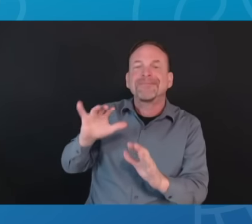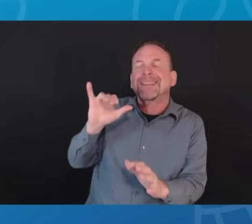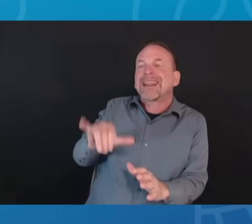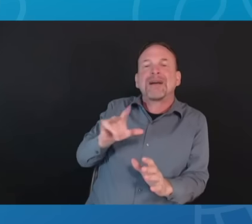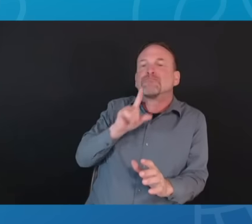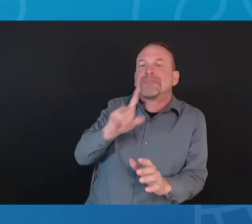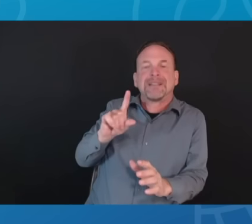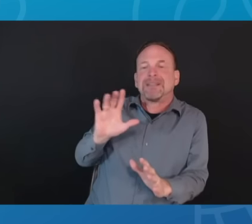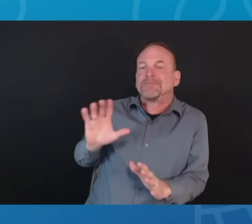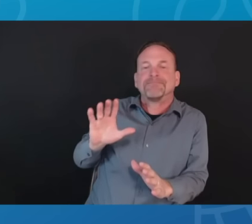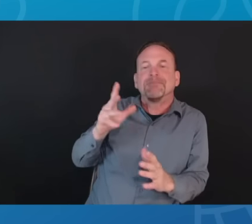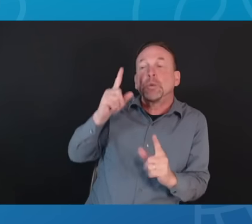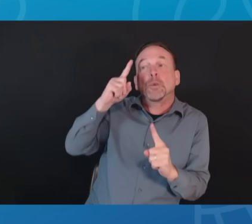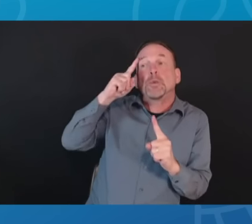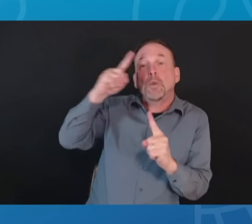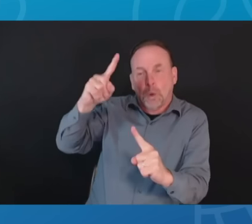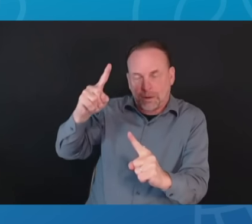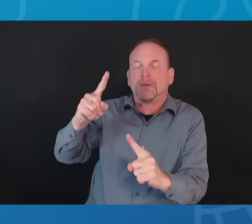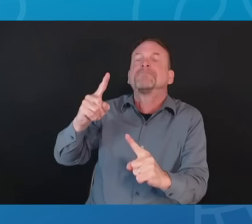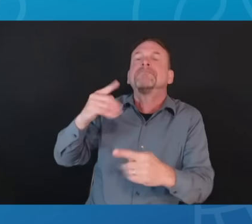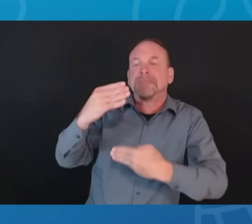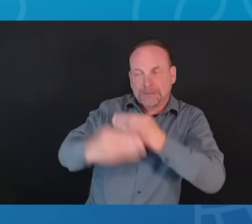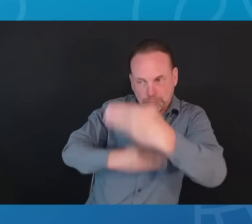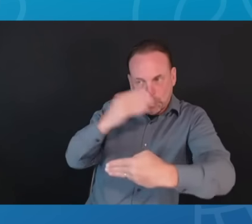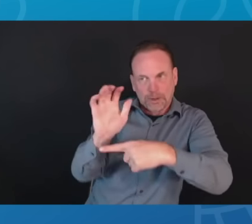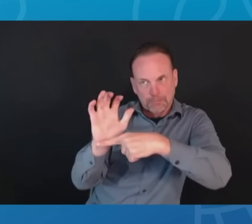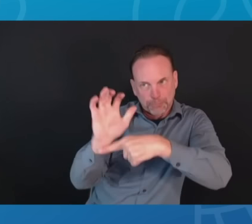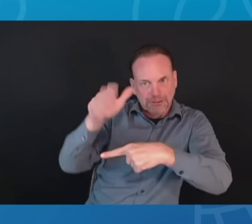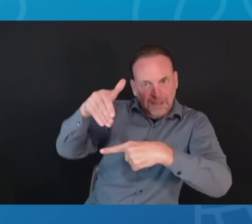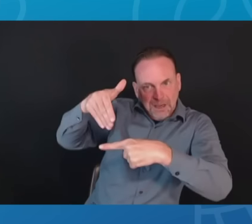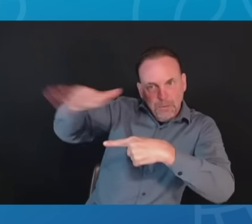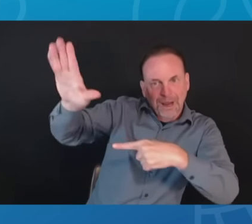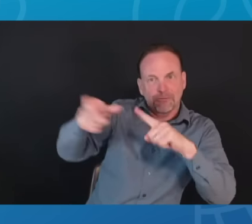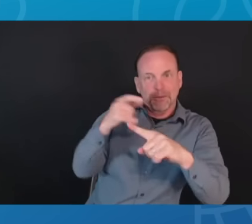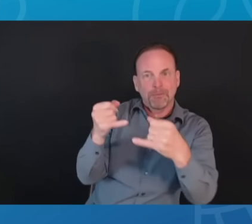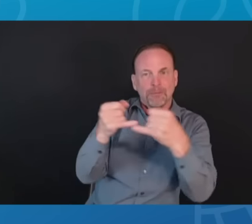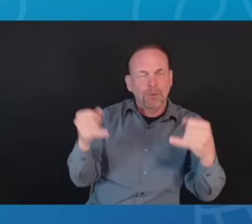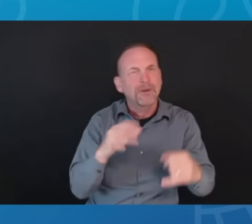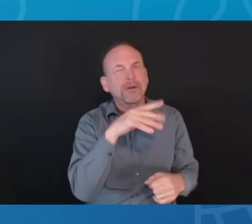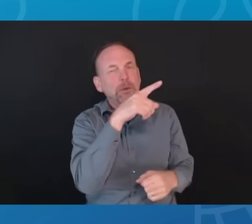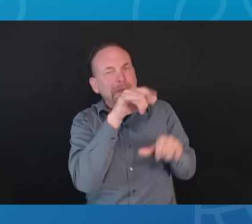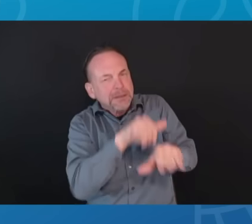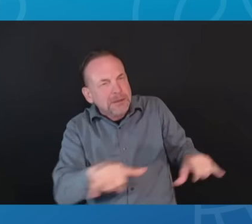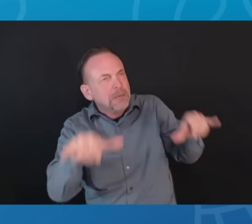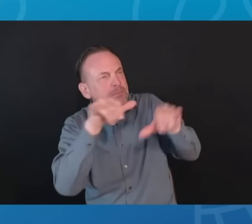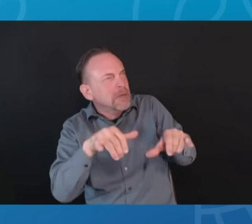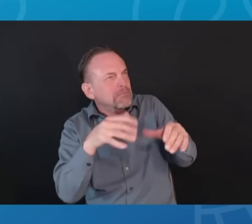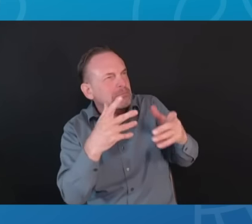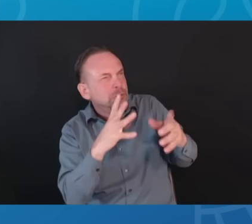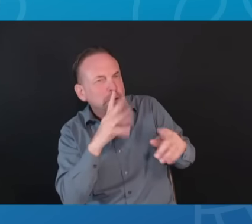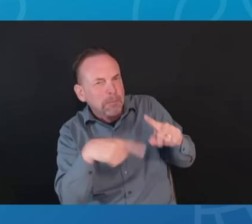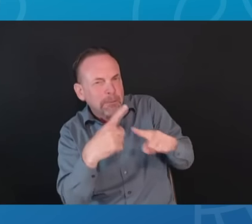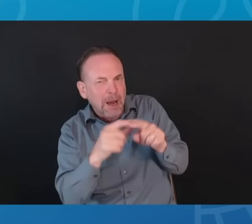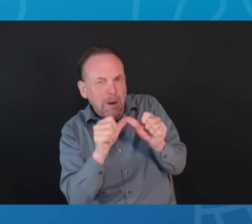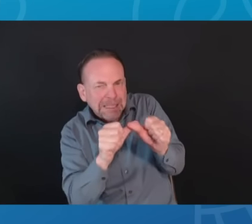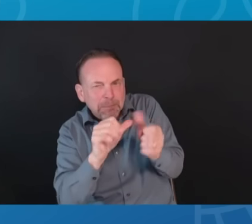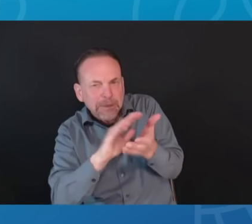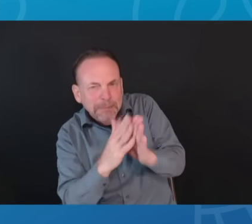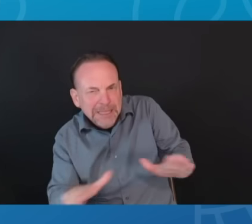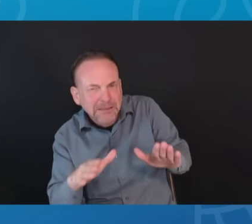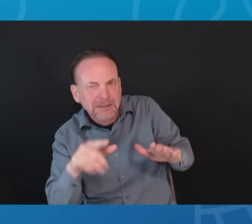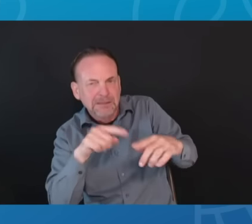have not been able... Peacekeeping involves... you're keeping the peace not between side. But for a variety of reasons, UNIFIL and LAF have not